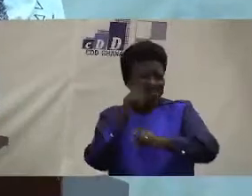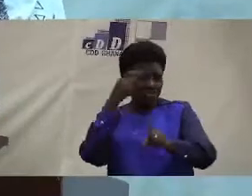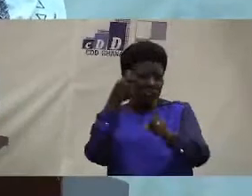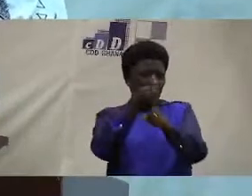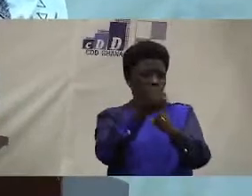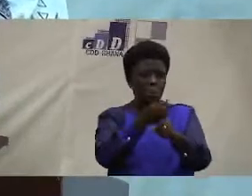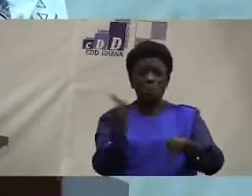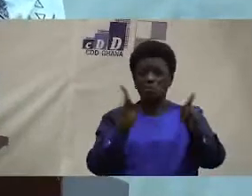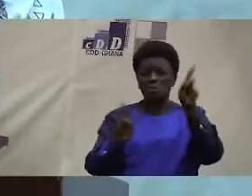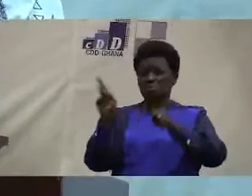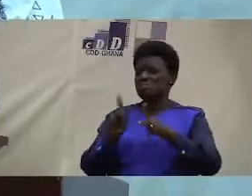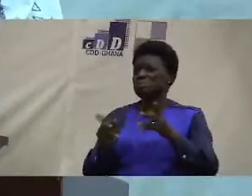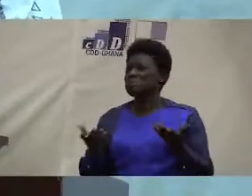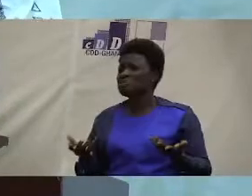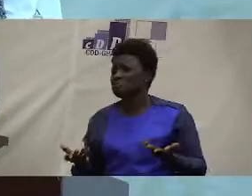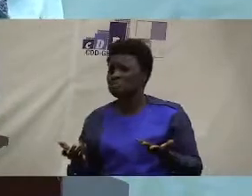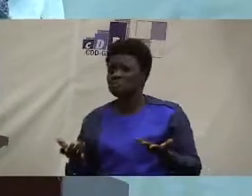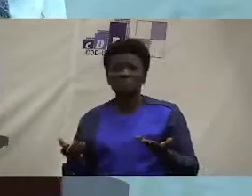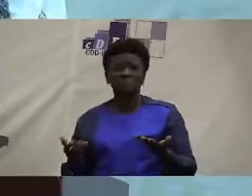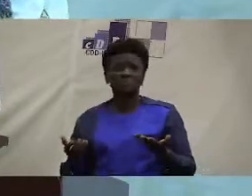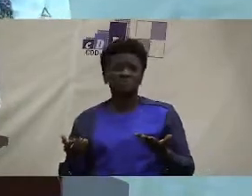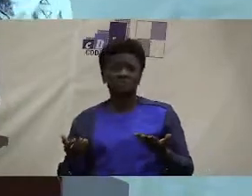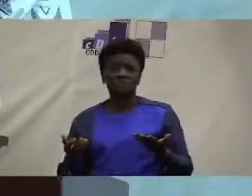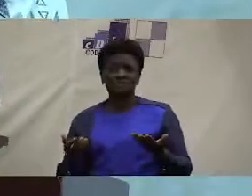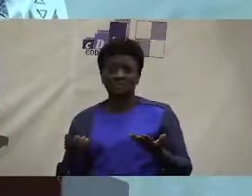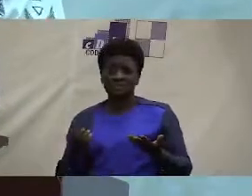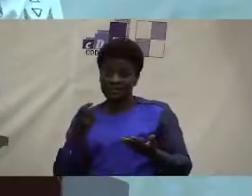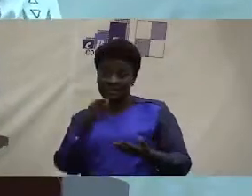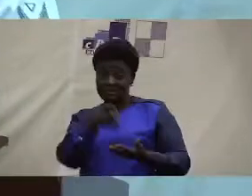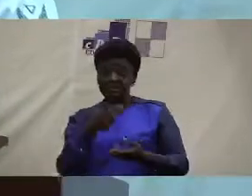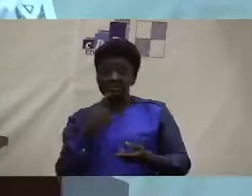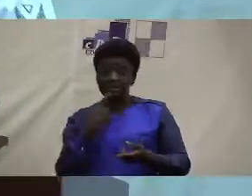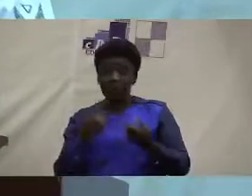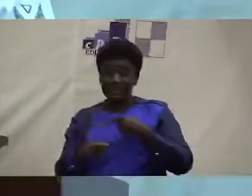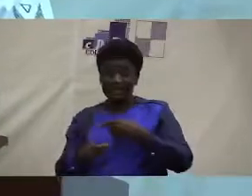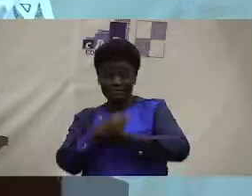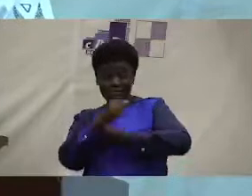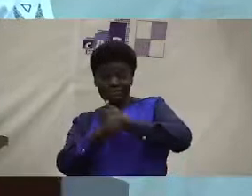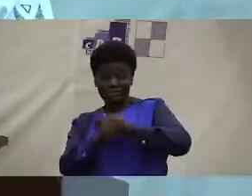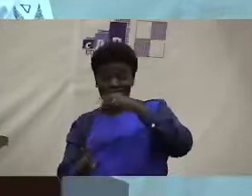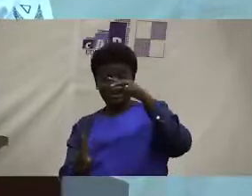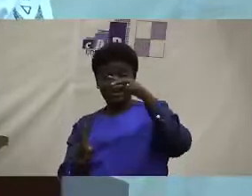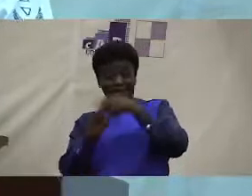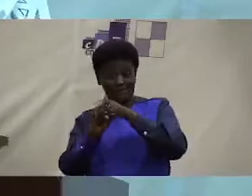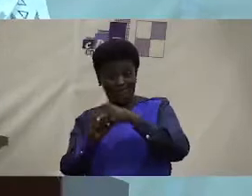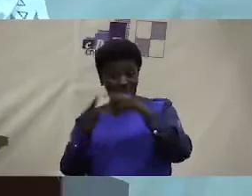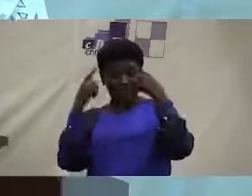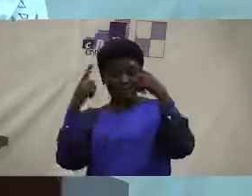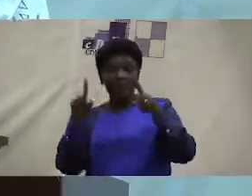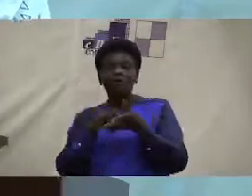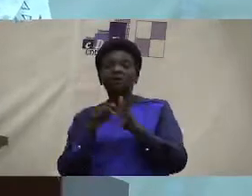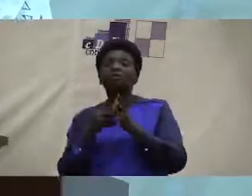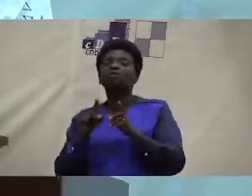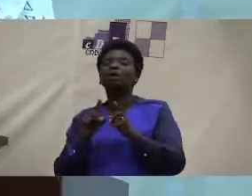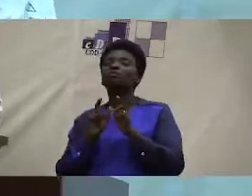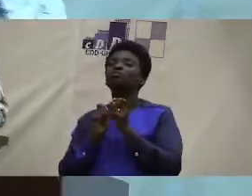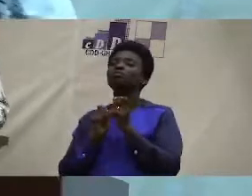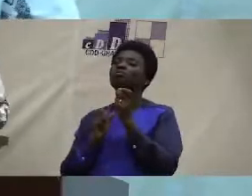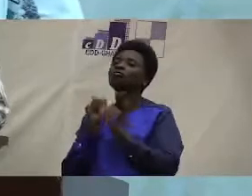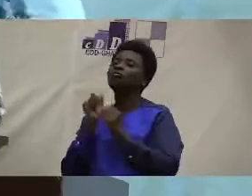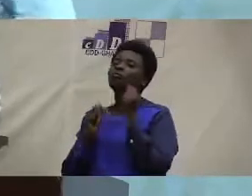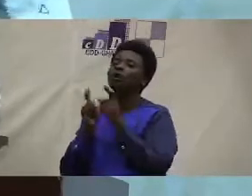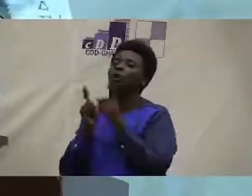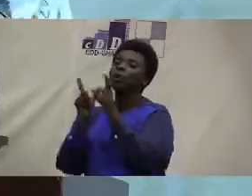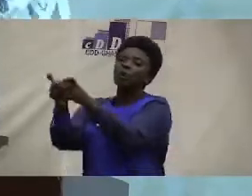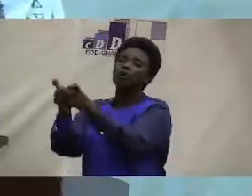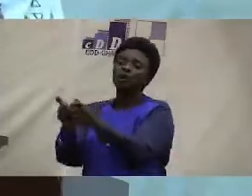citizens, to the extent that when these existential threats come, we have to go back to France. Some